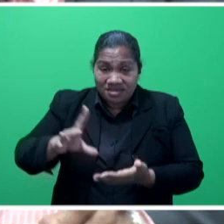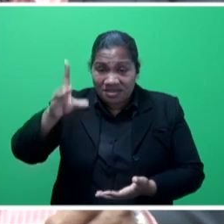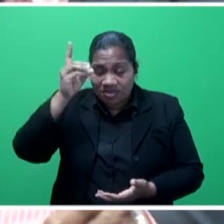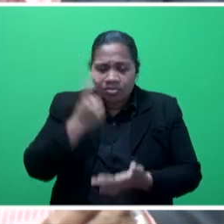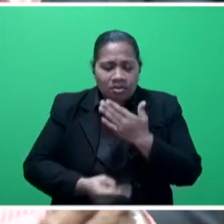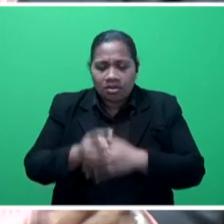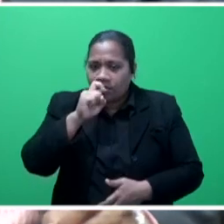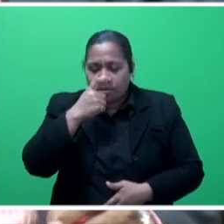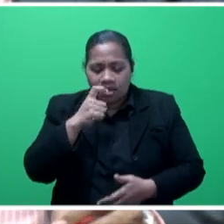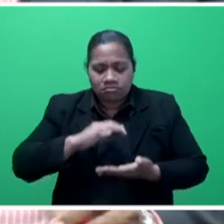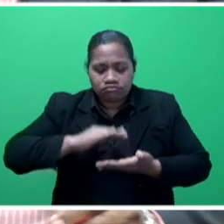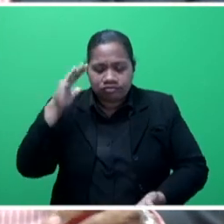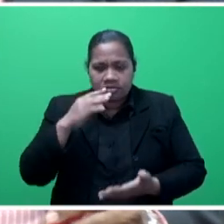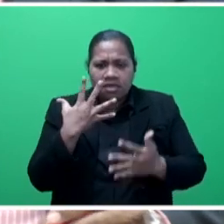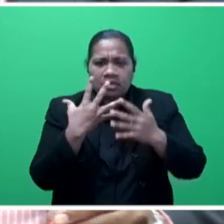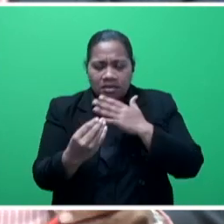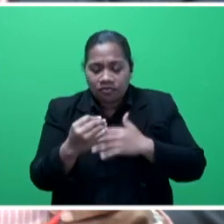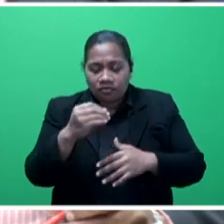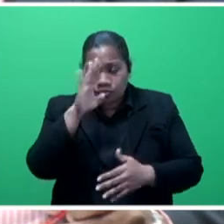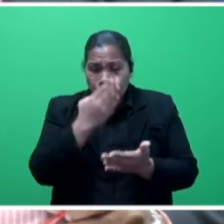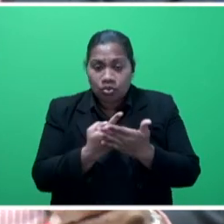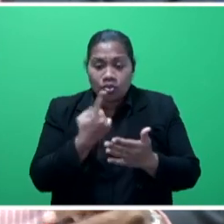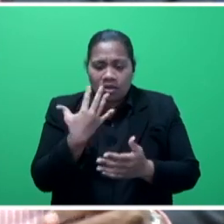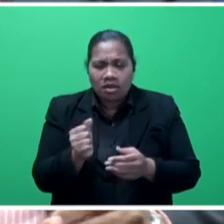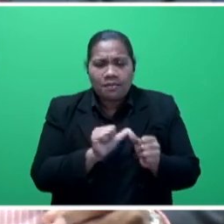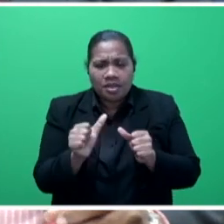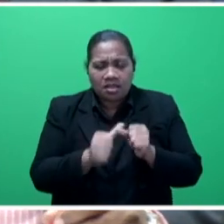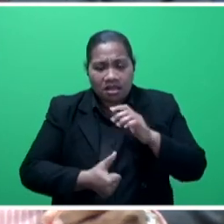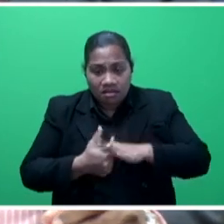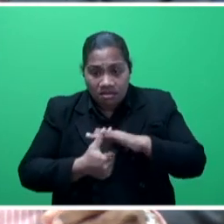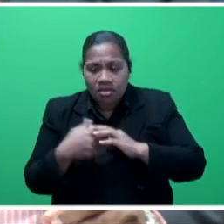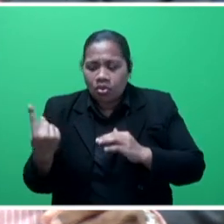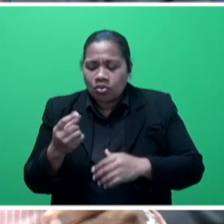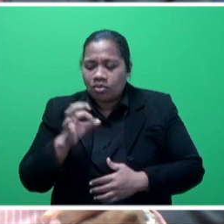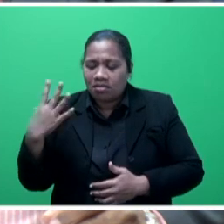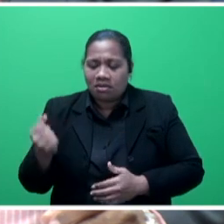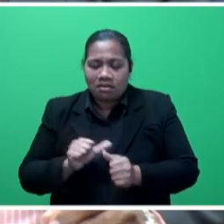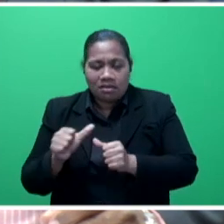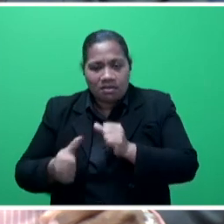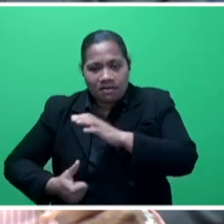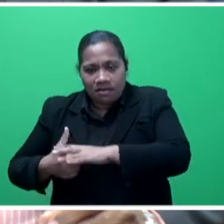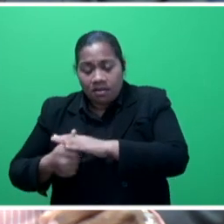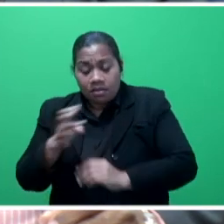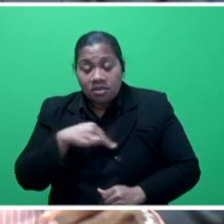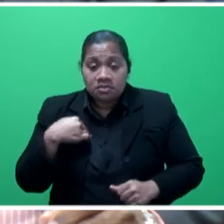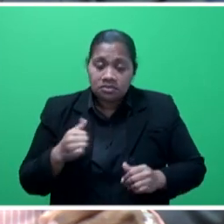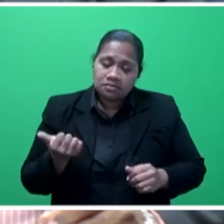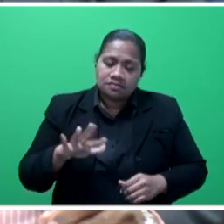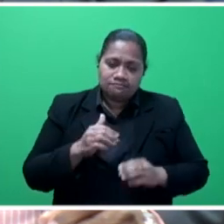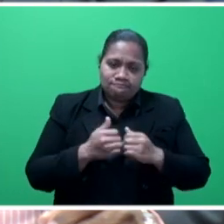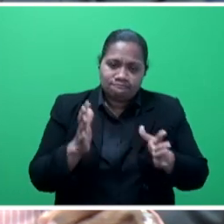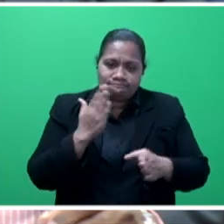between students who have better access and those who do not. The Ministry has already started working on